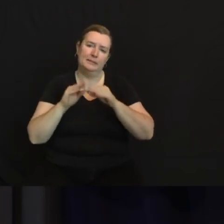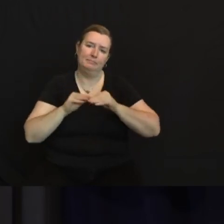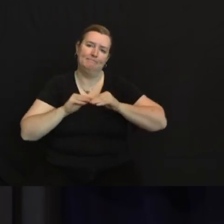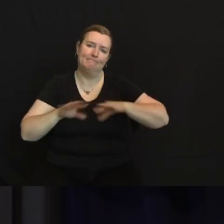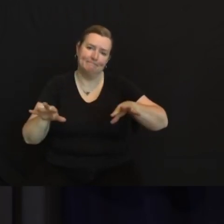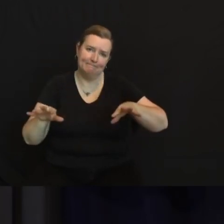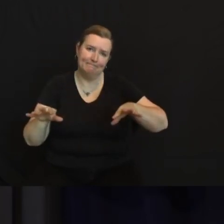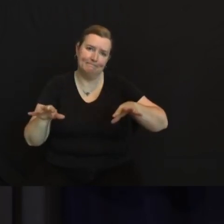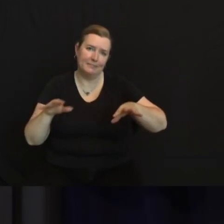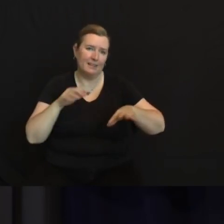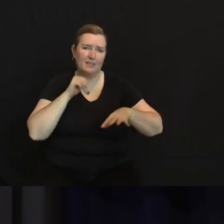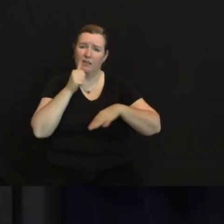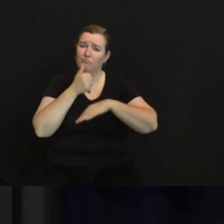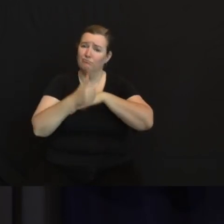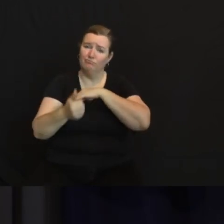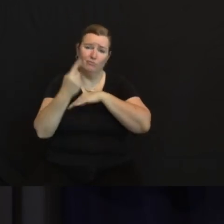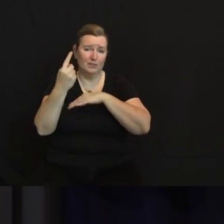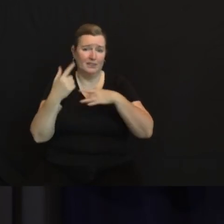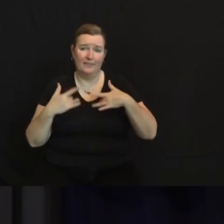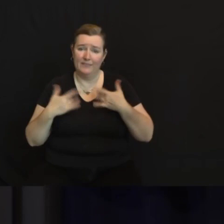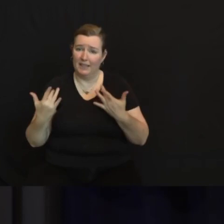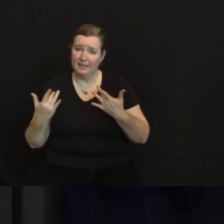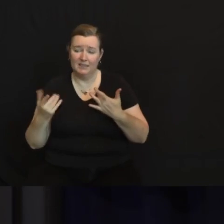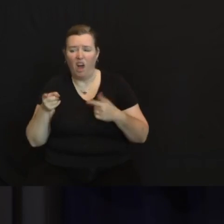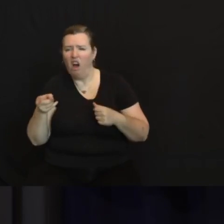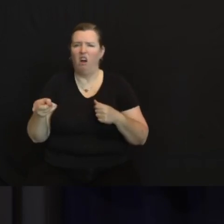any single event or reopening step.